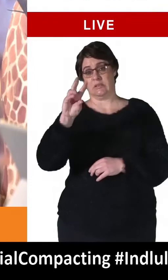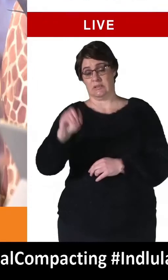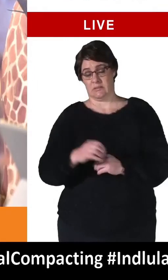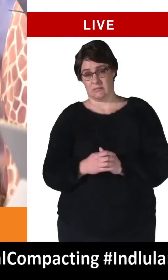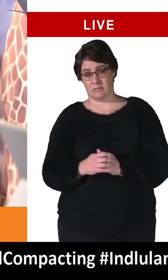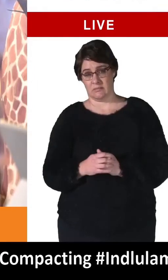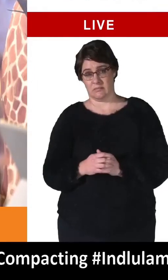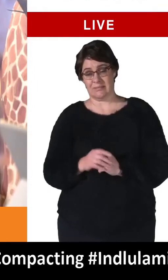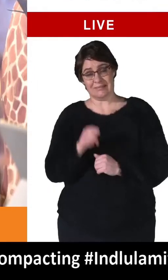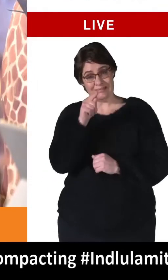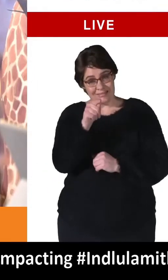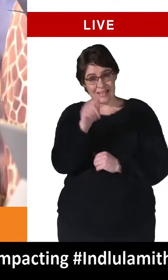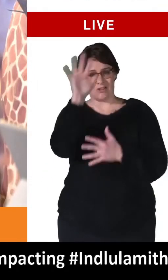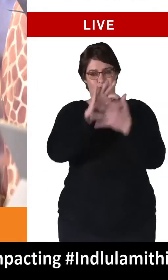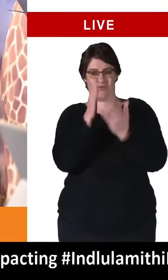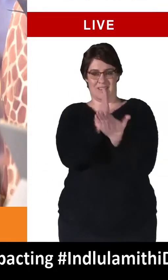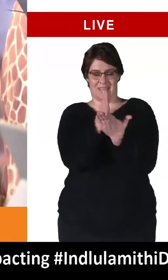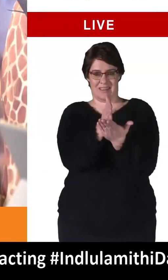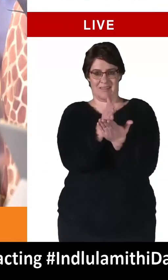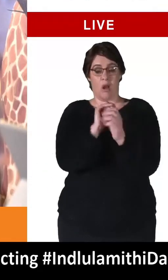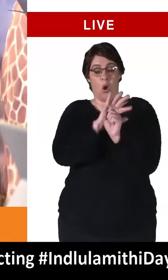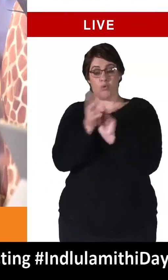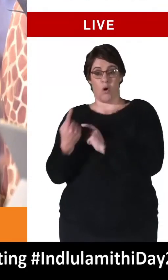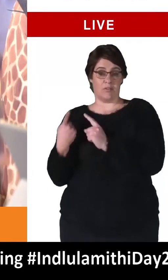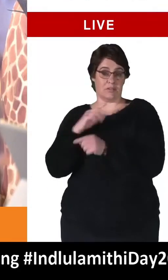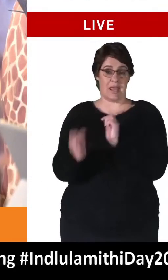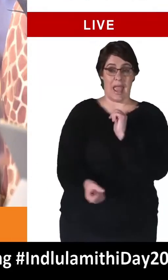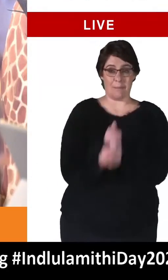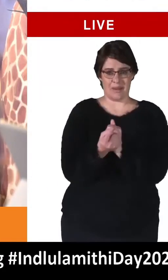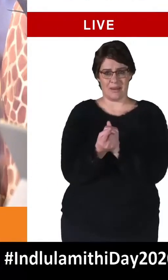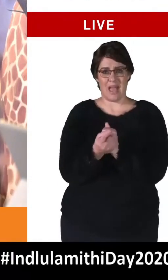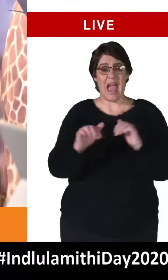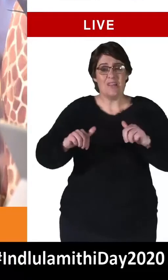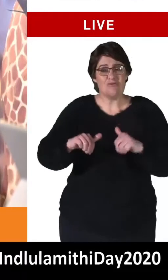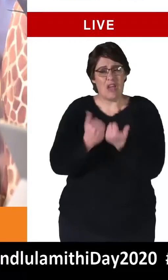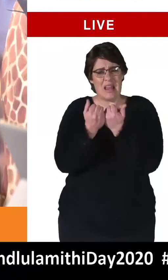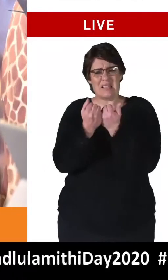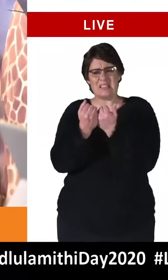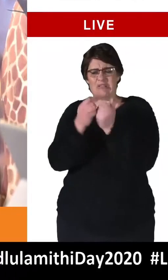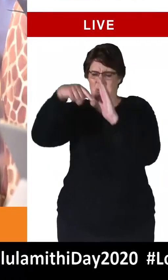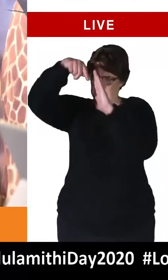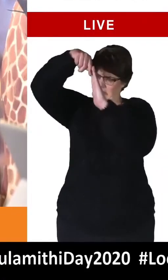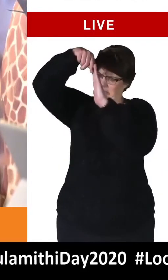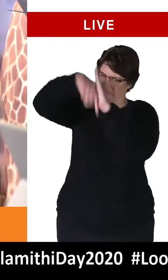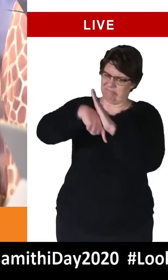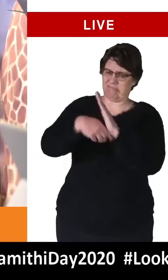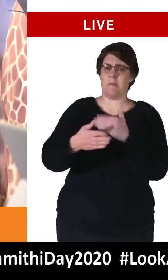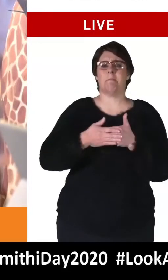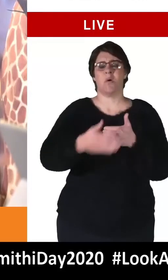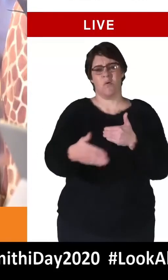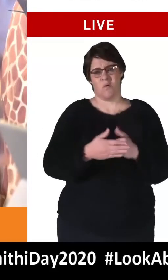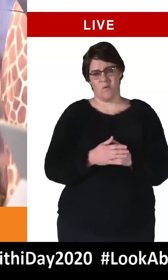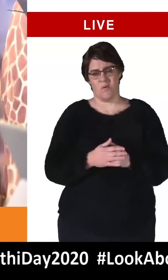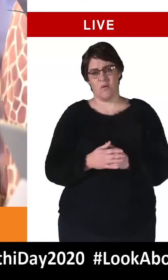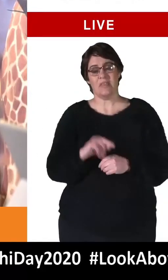That was a Isibujwa scenario. COVID has come deepening the challenge to that scenario. And the